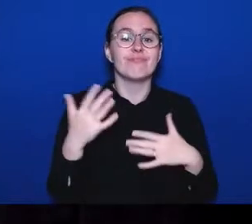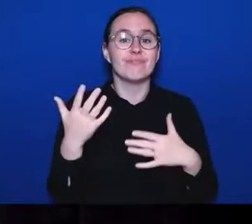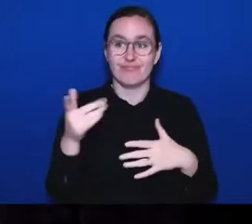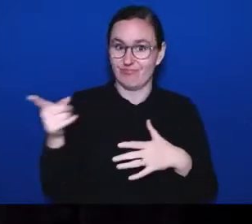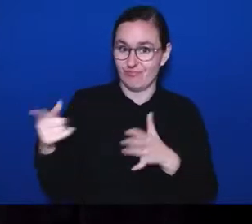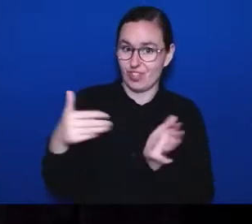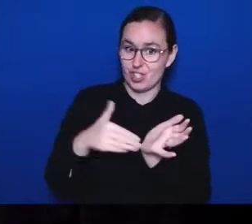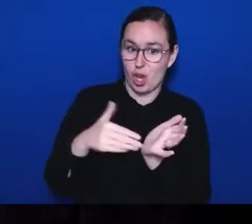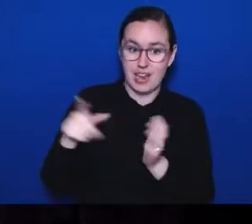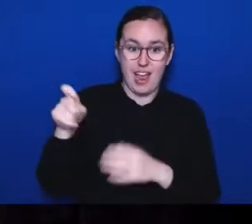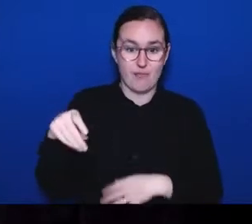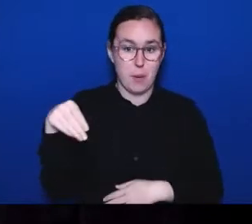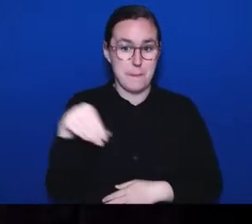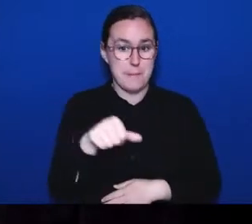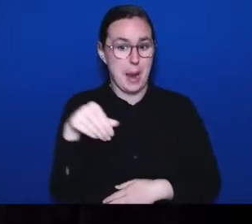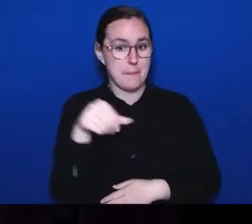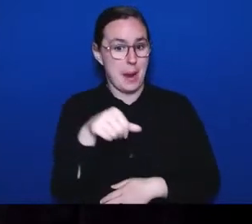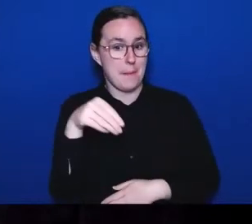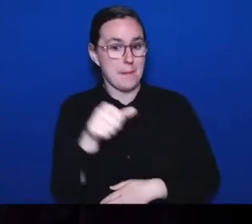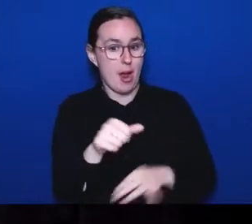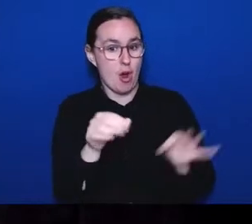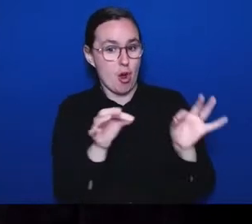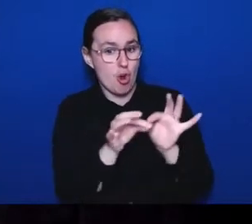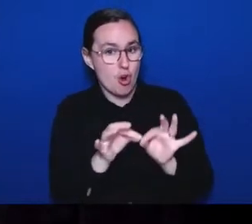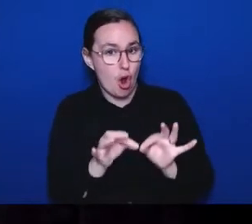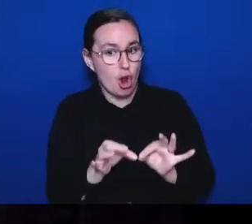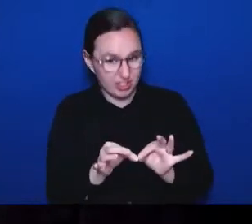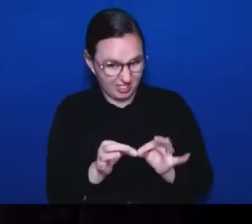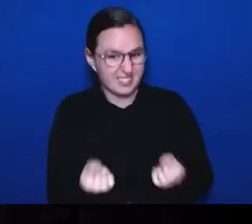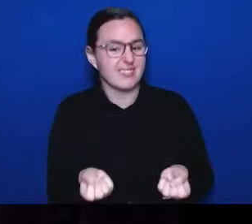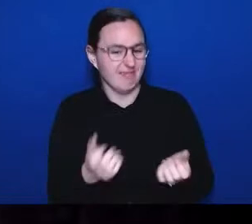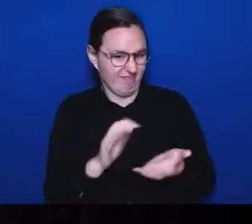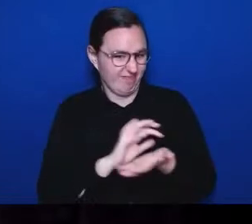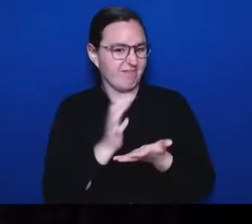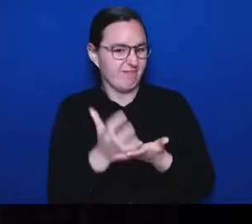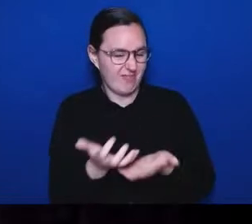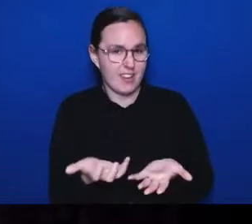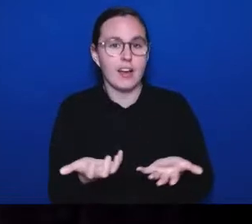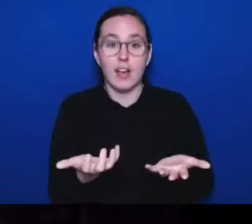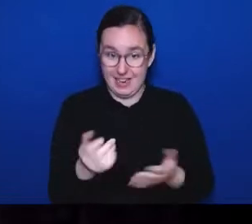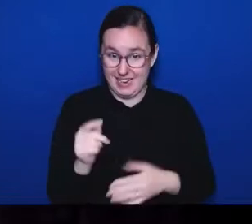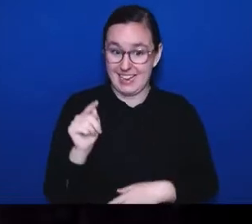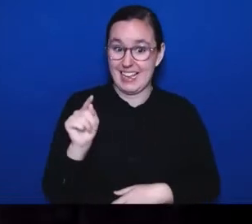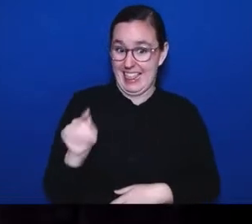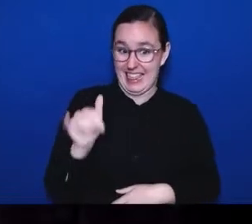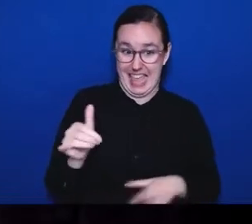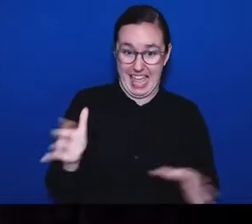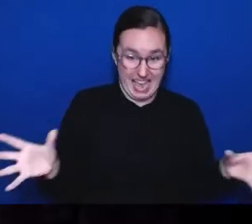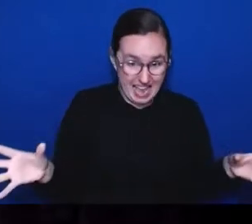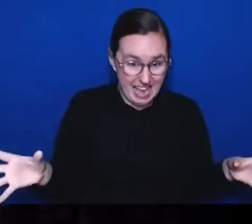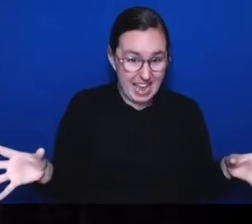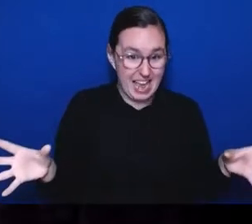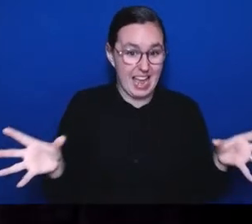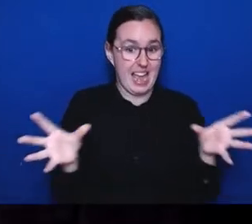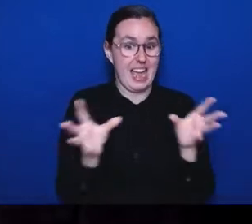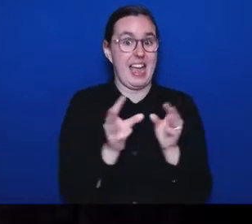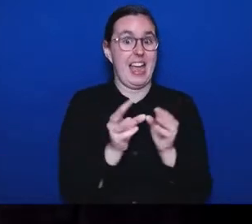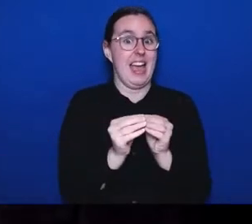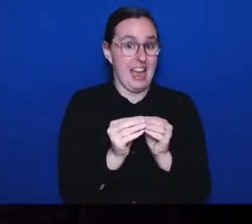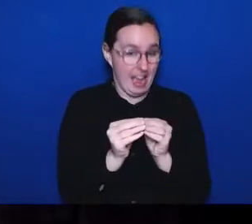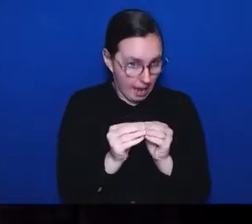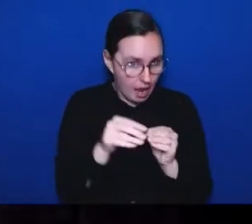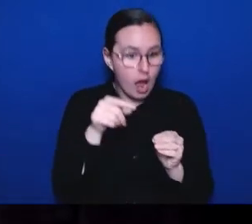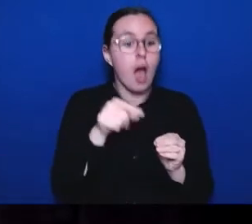better recognizes their value in providing primary care, full service care to patients. Importantly, it will help